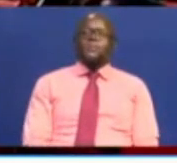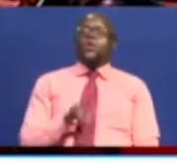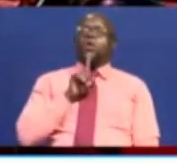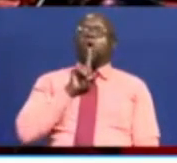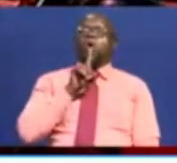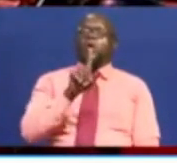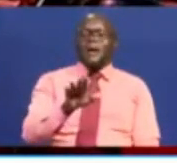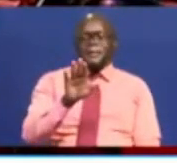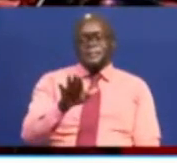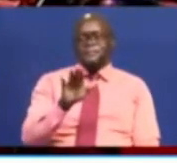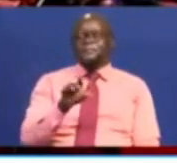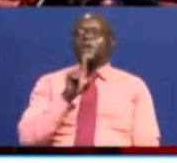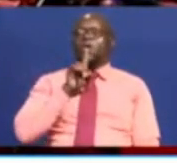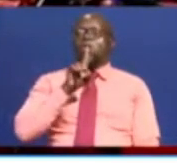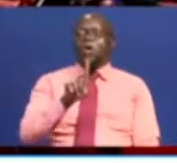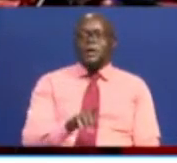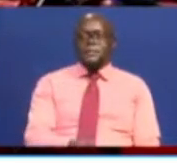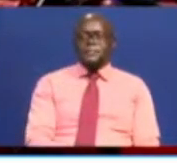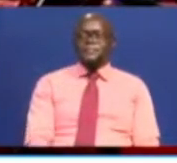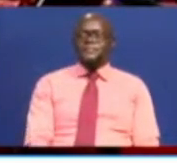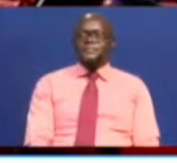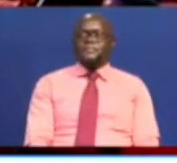Order. Order, the ruling.